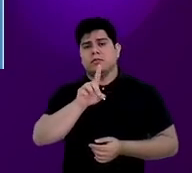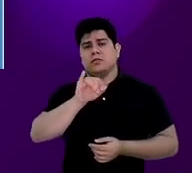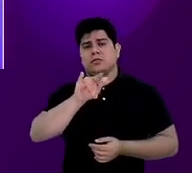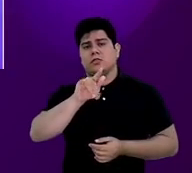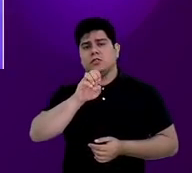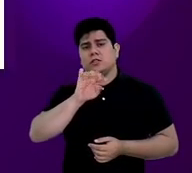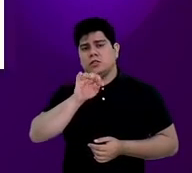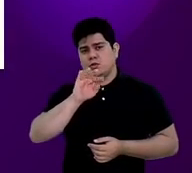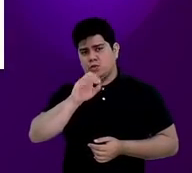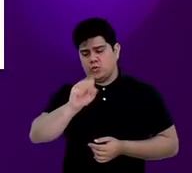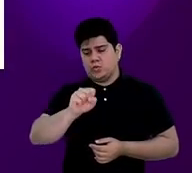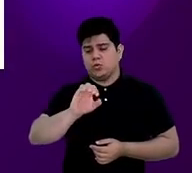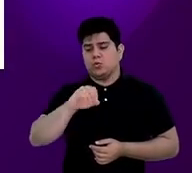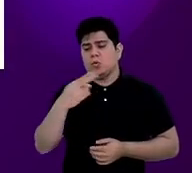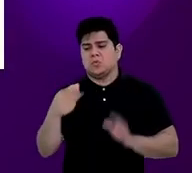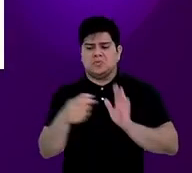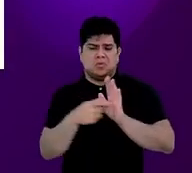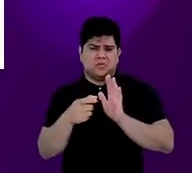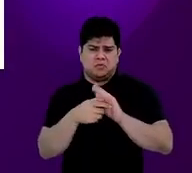device.